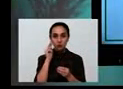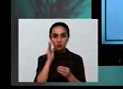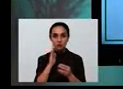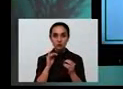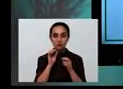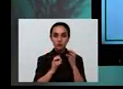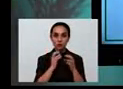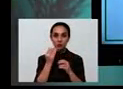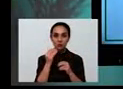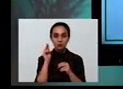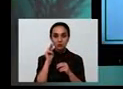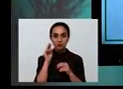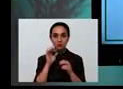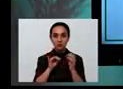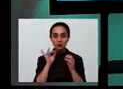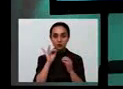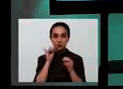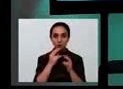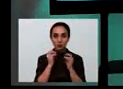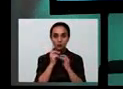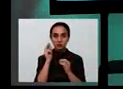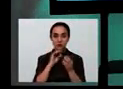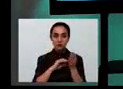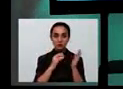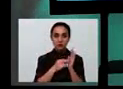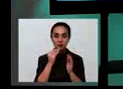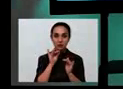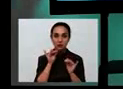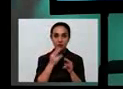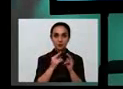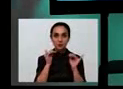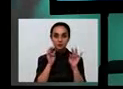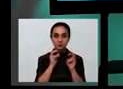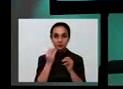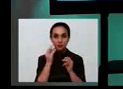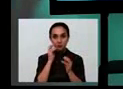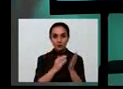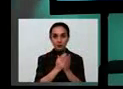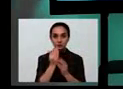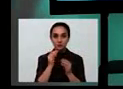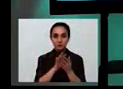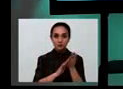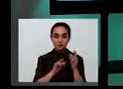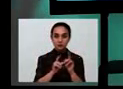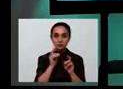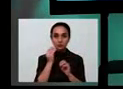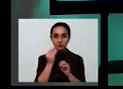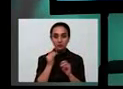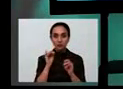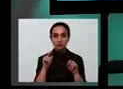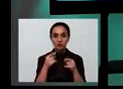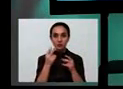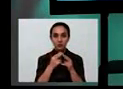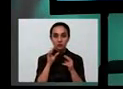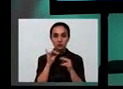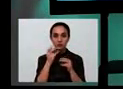Jahon tarixi 11-sinf darsligida. Demak, bugungi mavzuyimiz ham albatta o'sha siyosiy jarayonlar bilan, siyosiy islohotlar